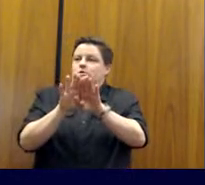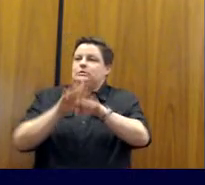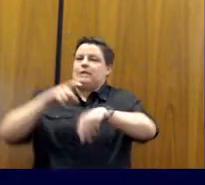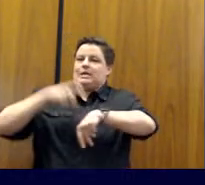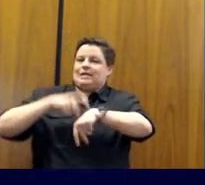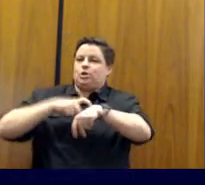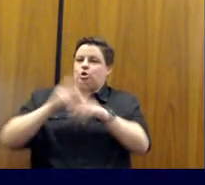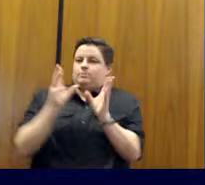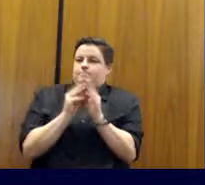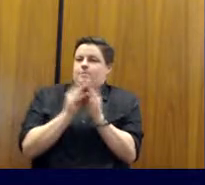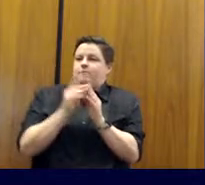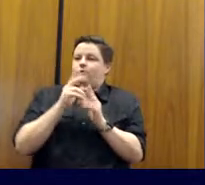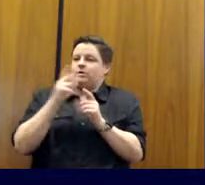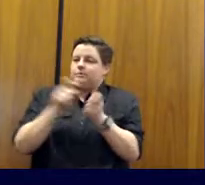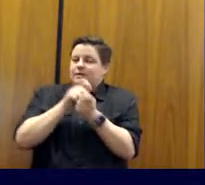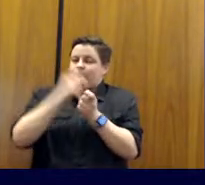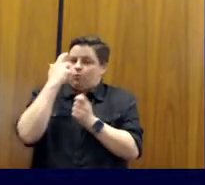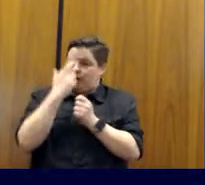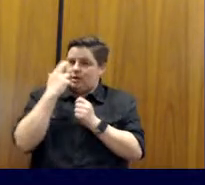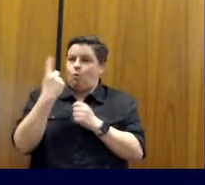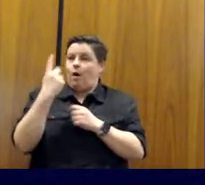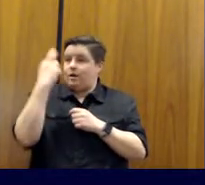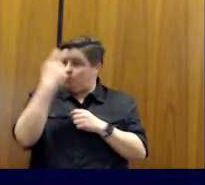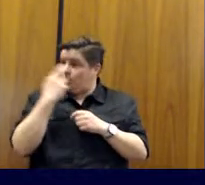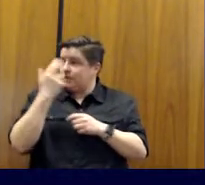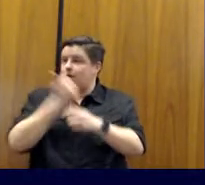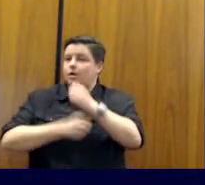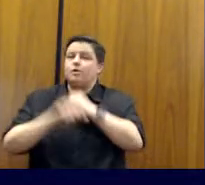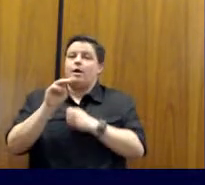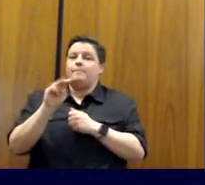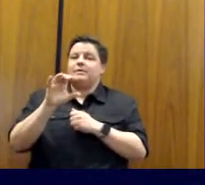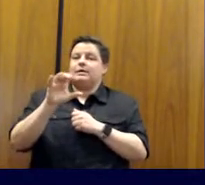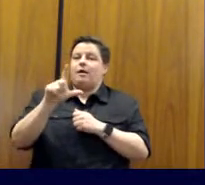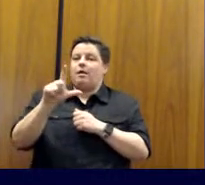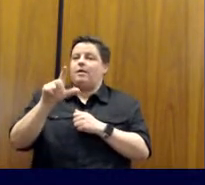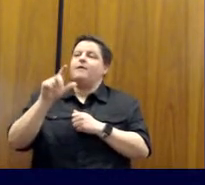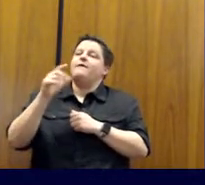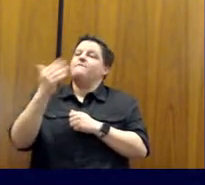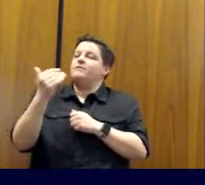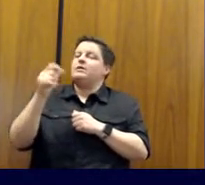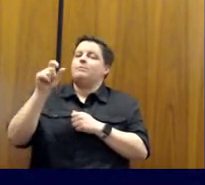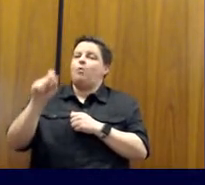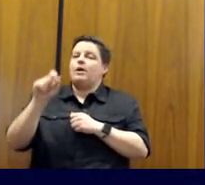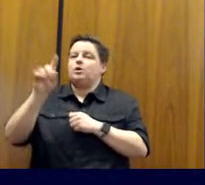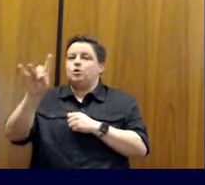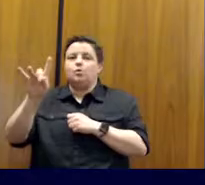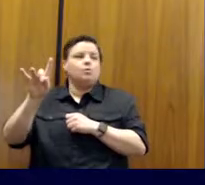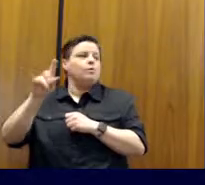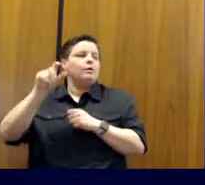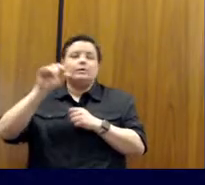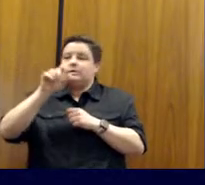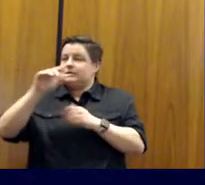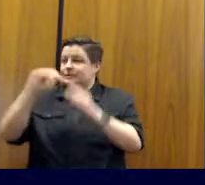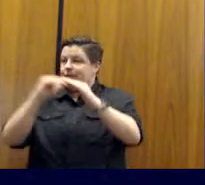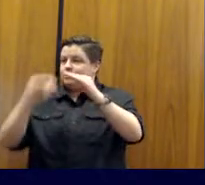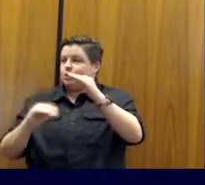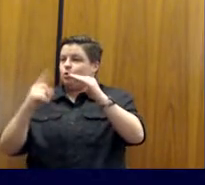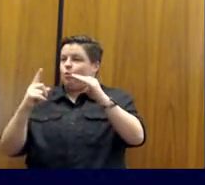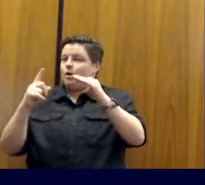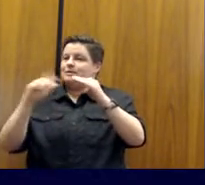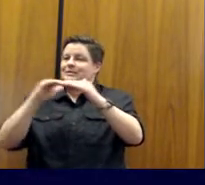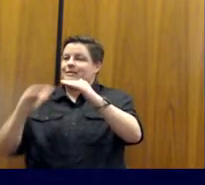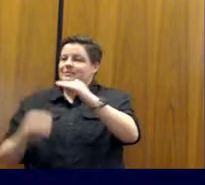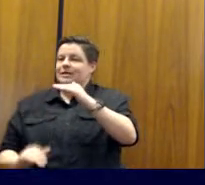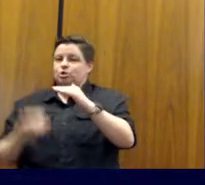certain reasons, and one of those reasons under MCL 15.268 subsection 1 subsection C is